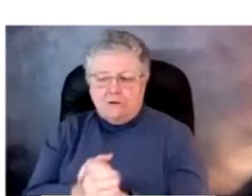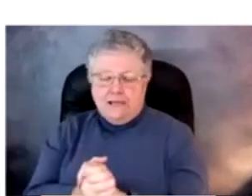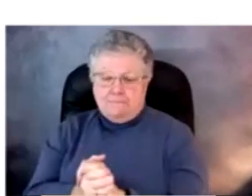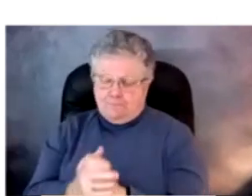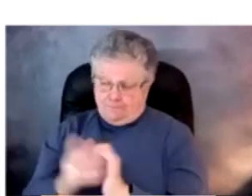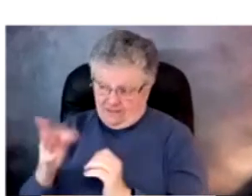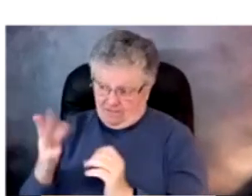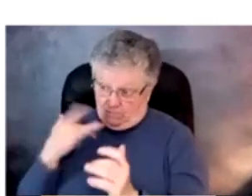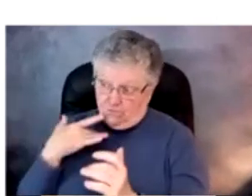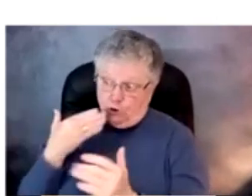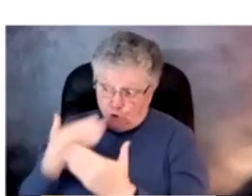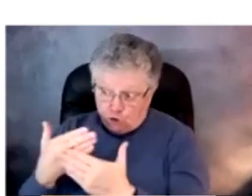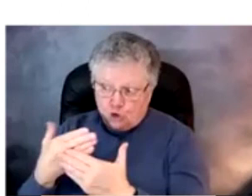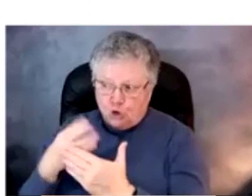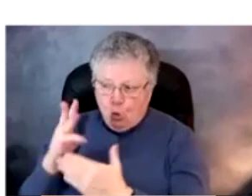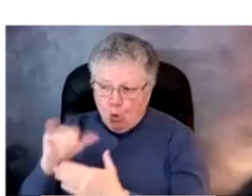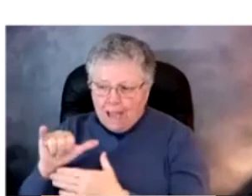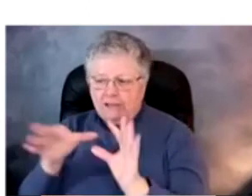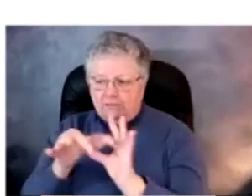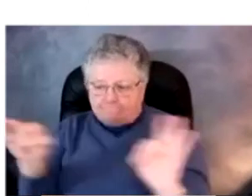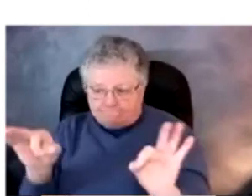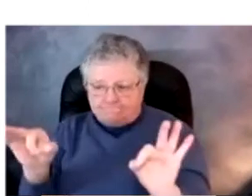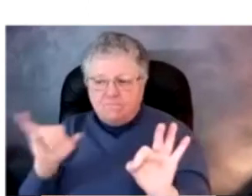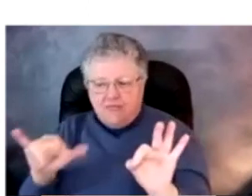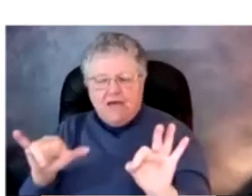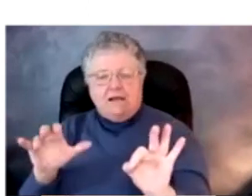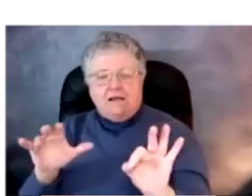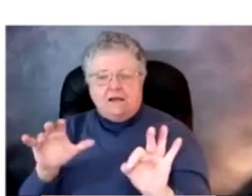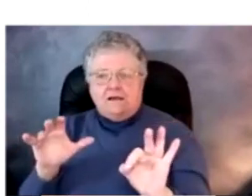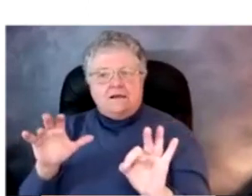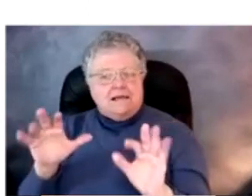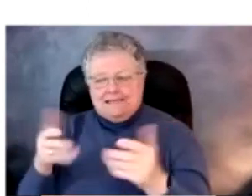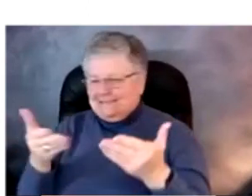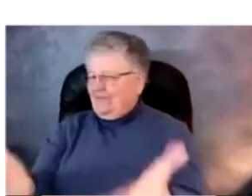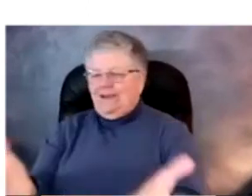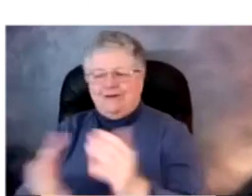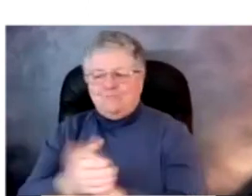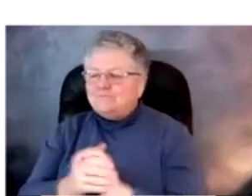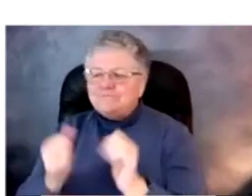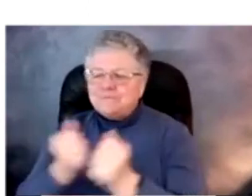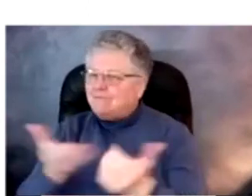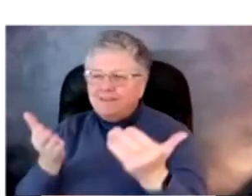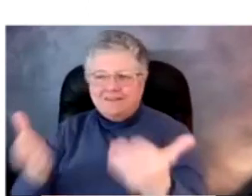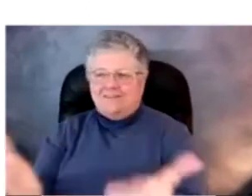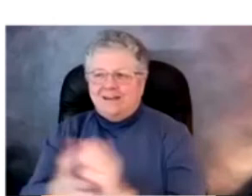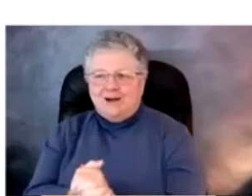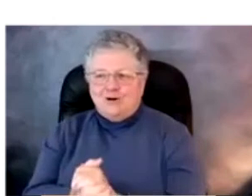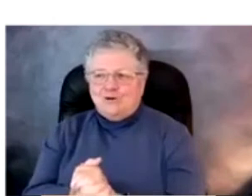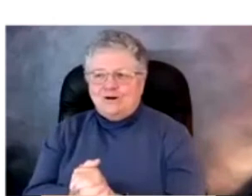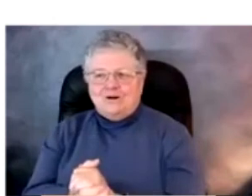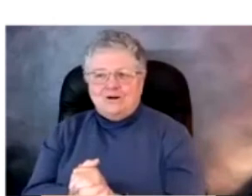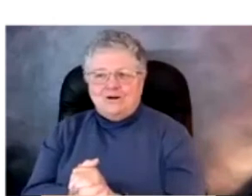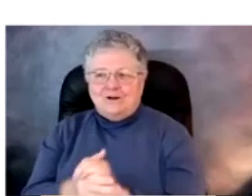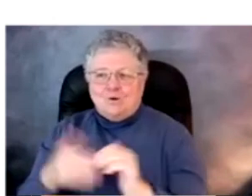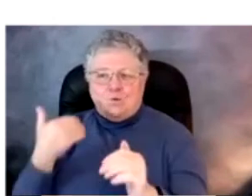around some of this data, around data equity, and want to integrate it. It's there. Everything is just, we have a shared